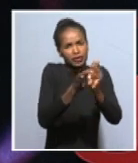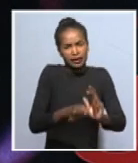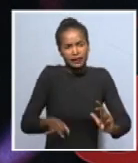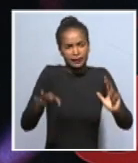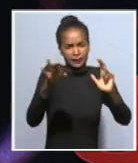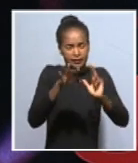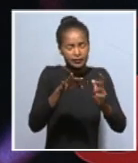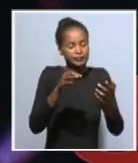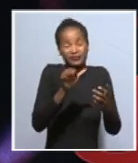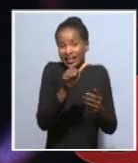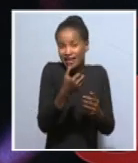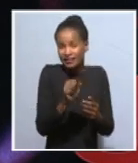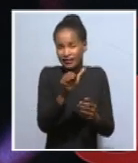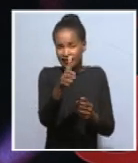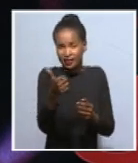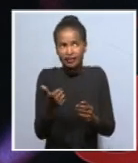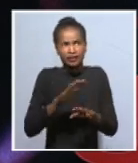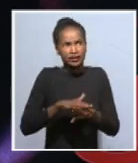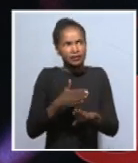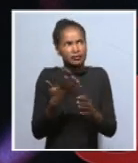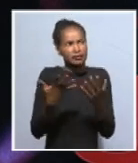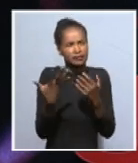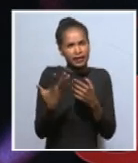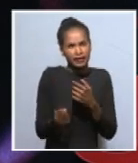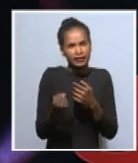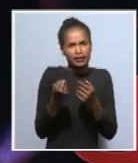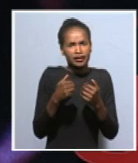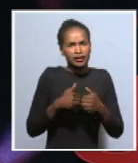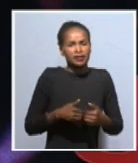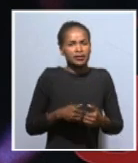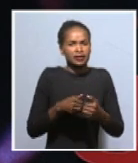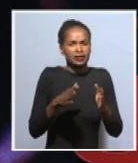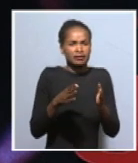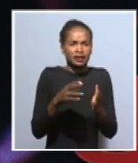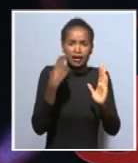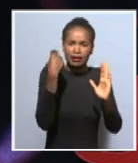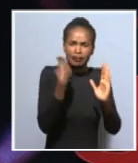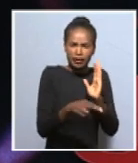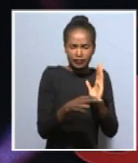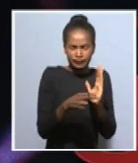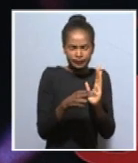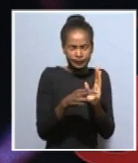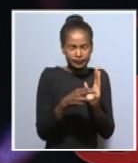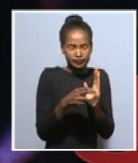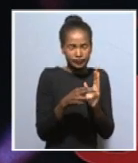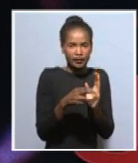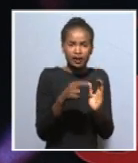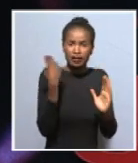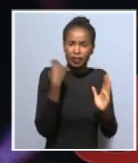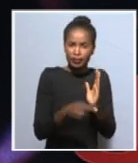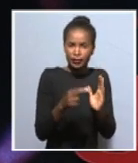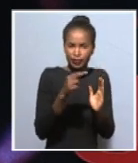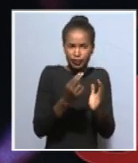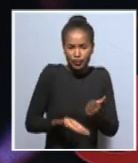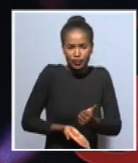So there are others where we have basically also introduced minimum conditions, and one of them